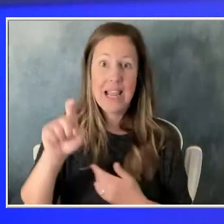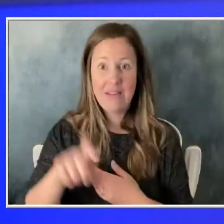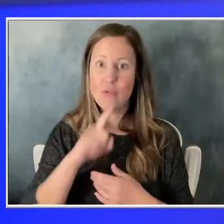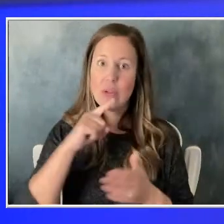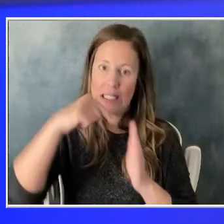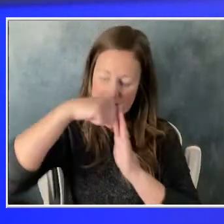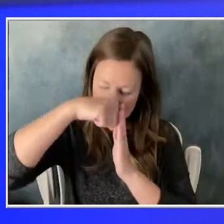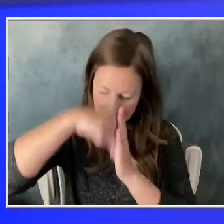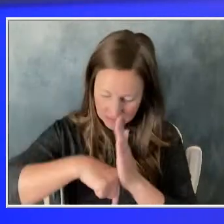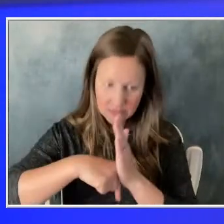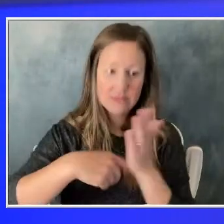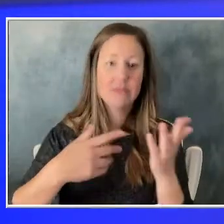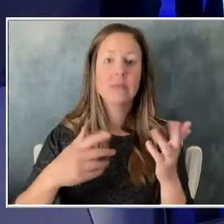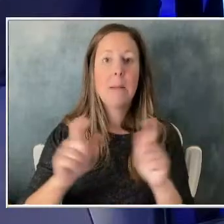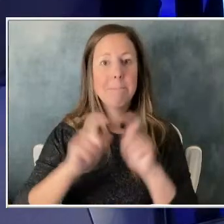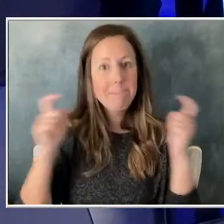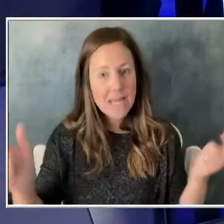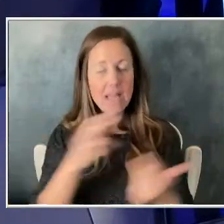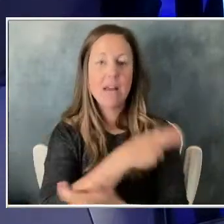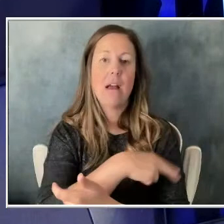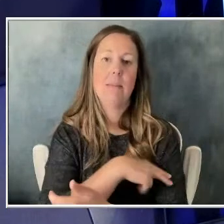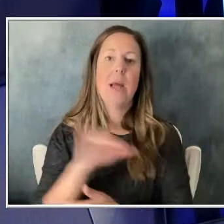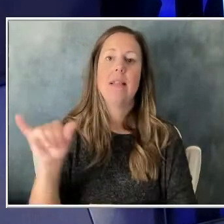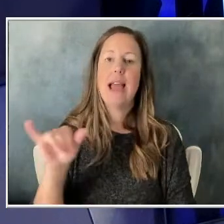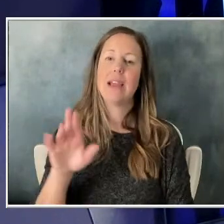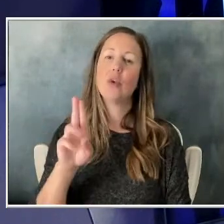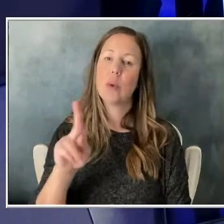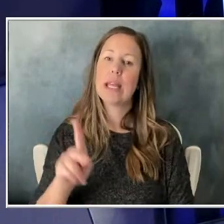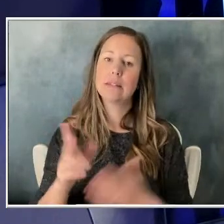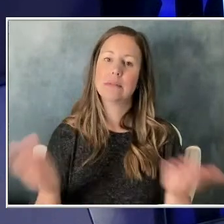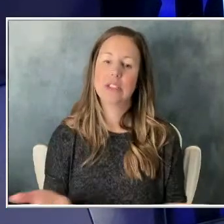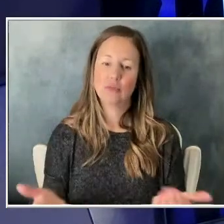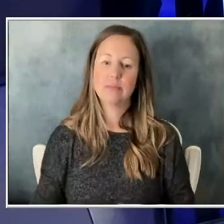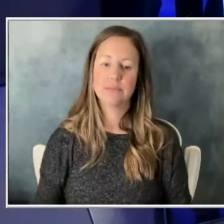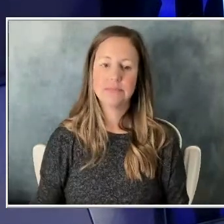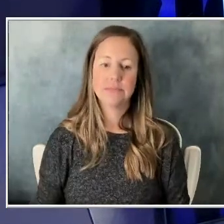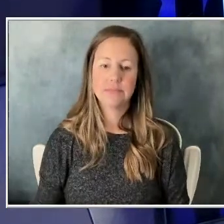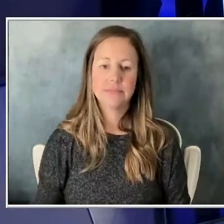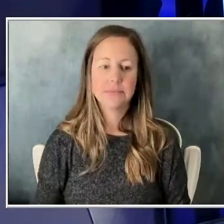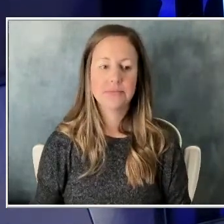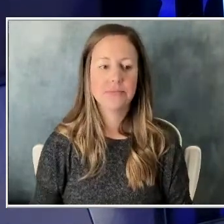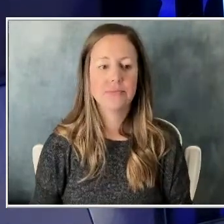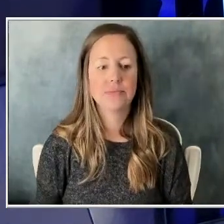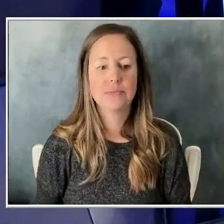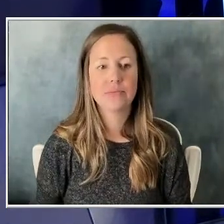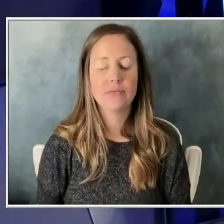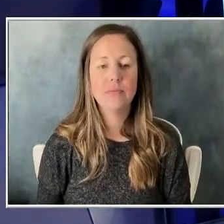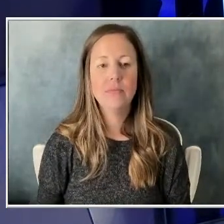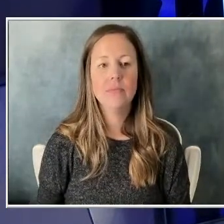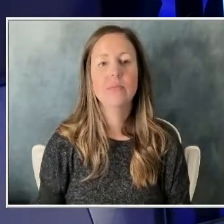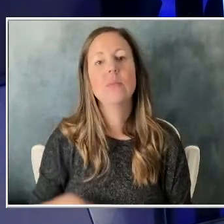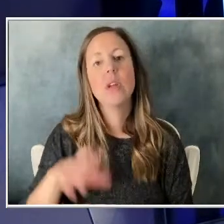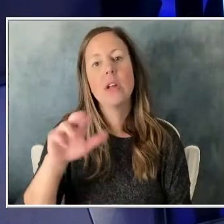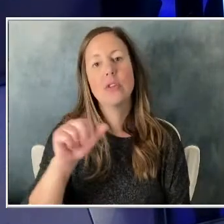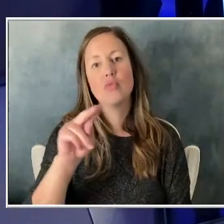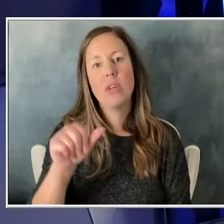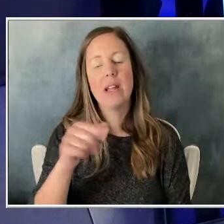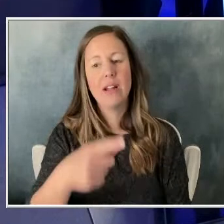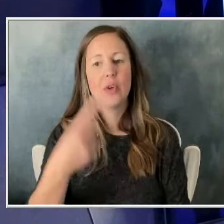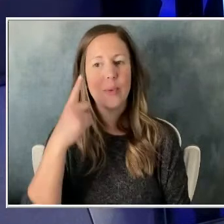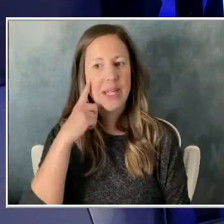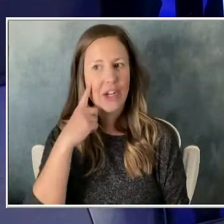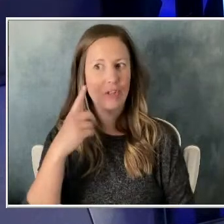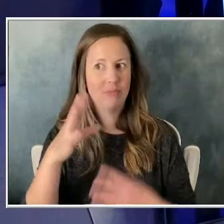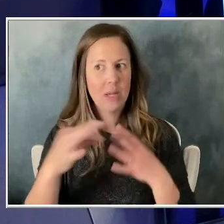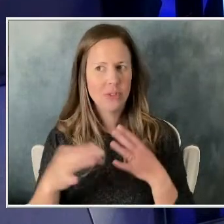University of Kansas Hospital. So, Anna, you hear this is an option, having your stomach removed. I'm sure you had many questions. What